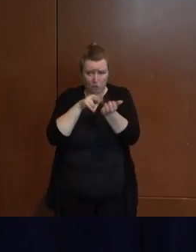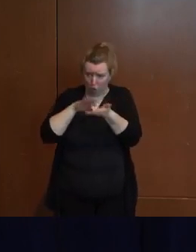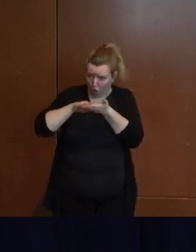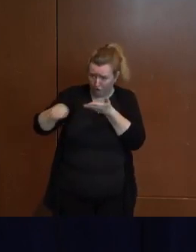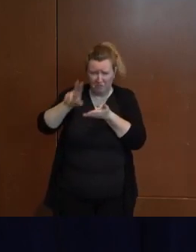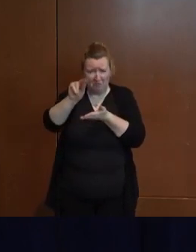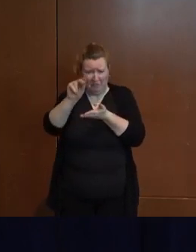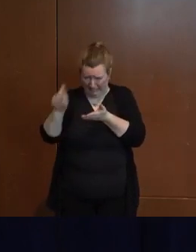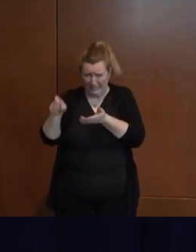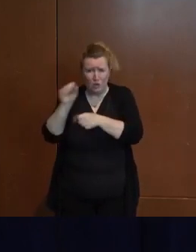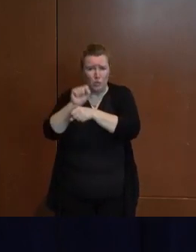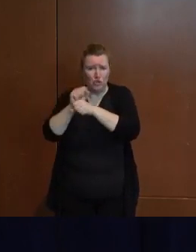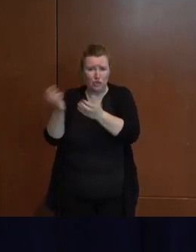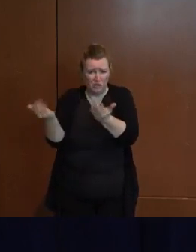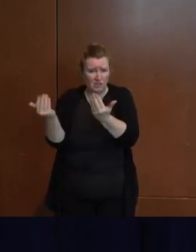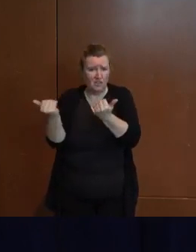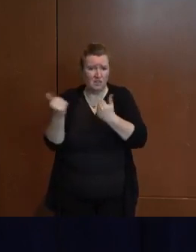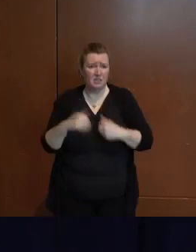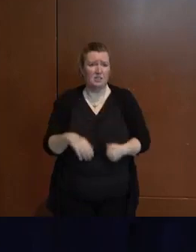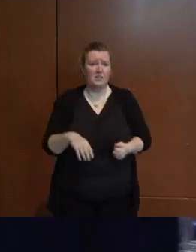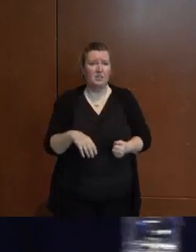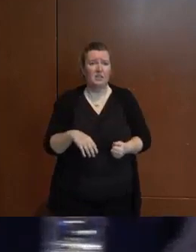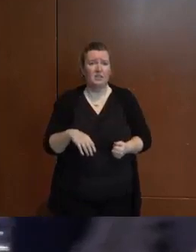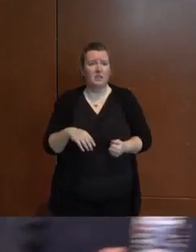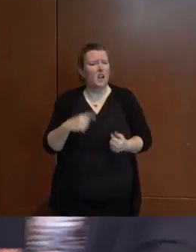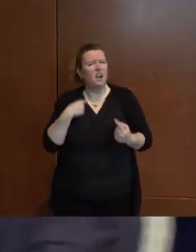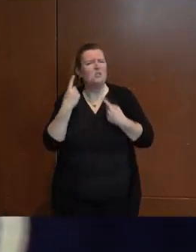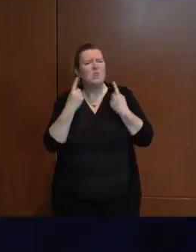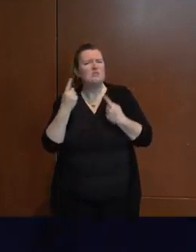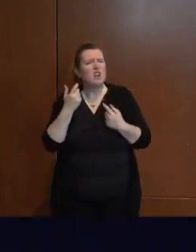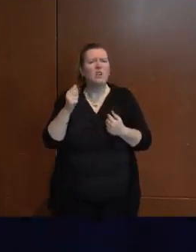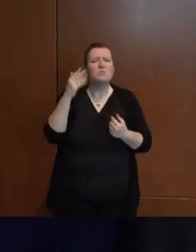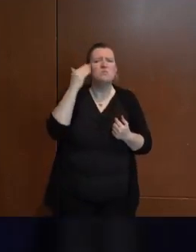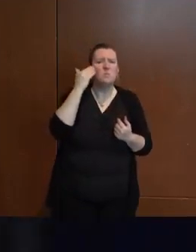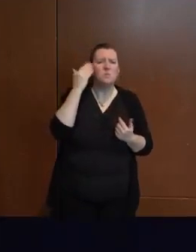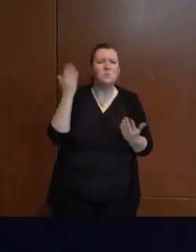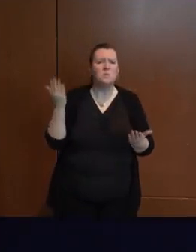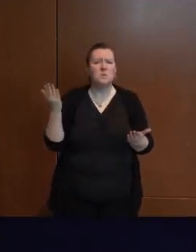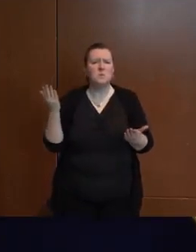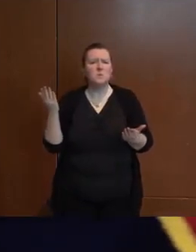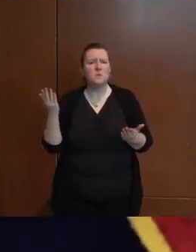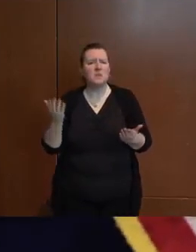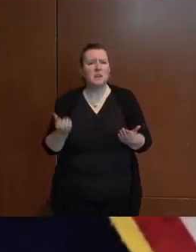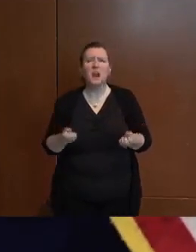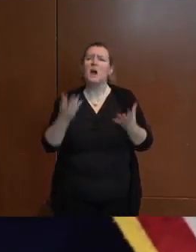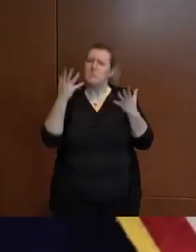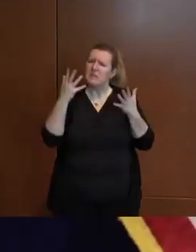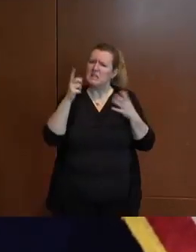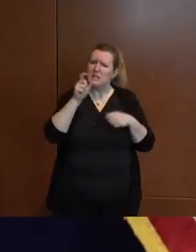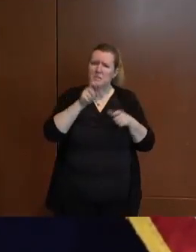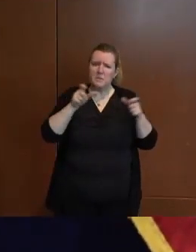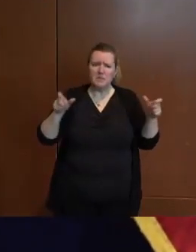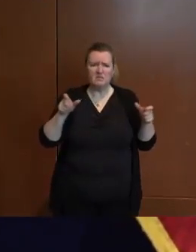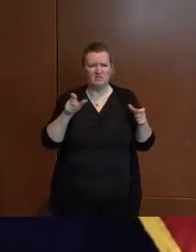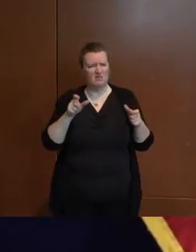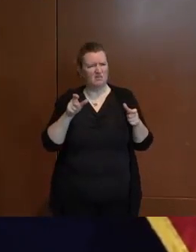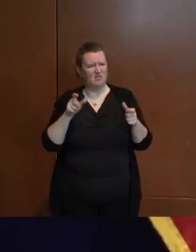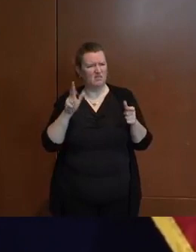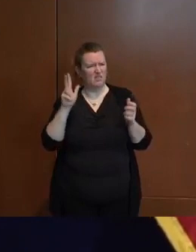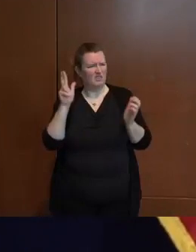I actually didn't check coming in, Mahen or Dan or maybe Judy, you know how many folks, we said 3,611 had signed up yesterday